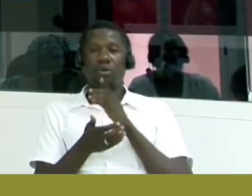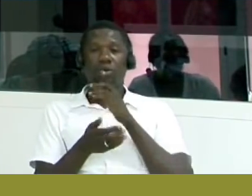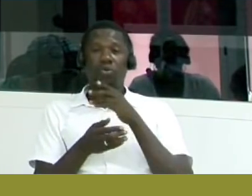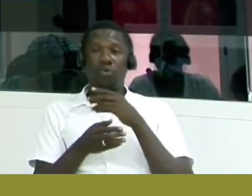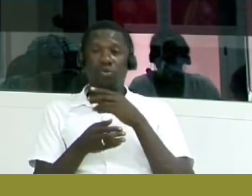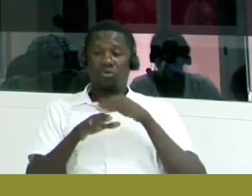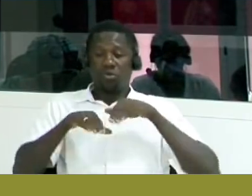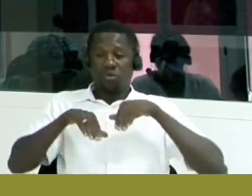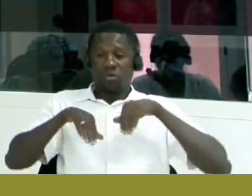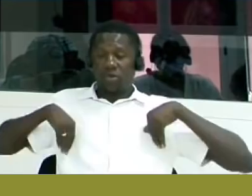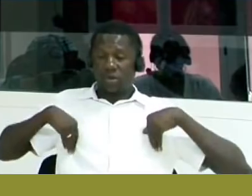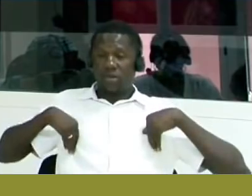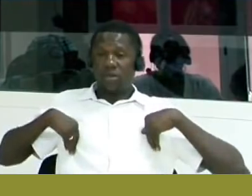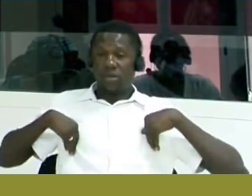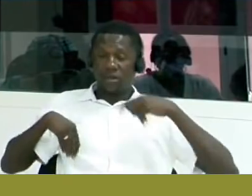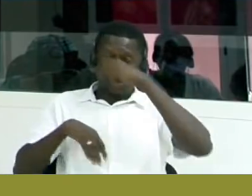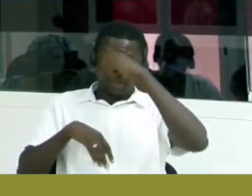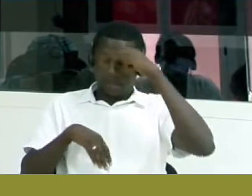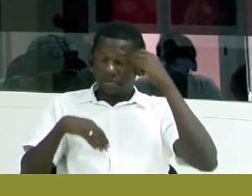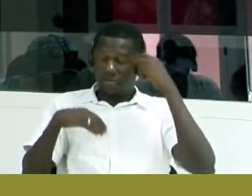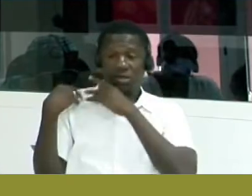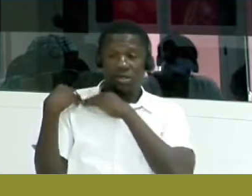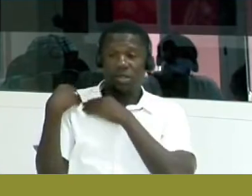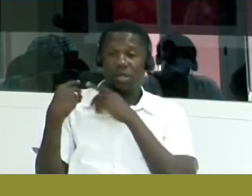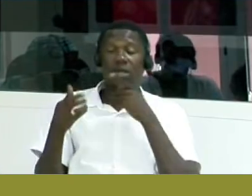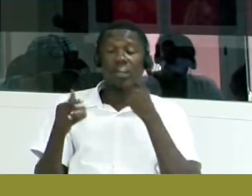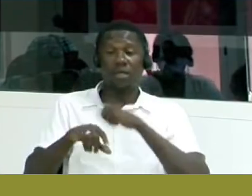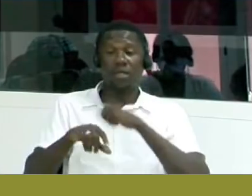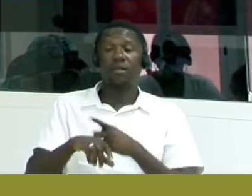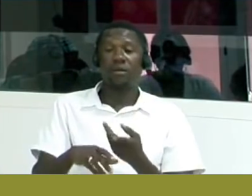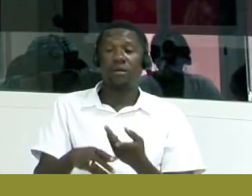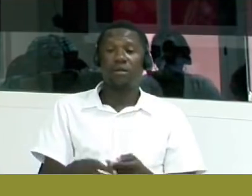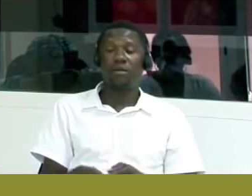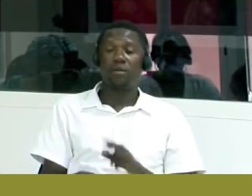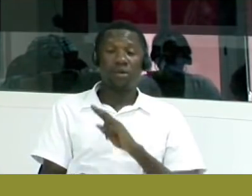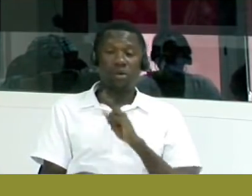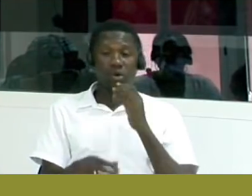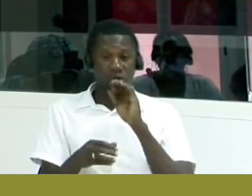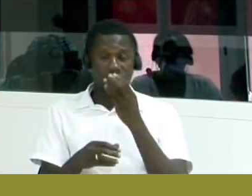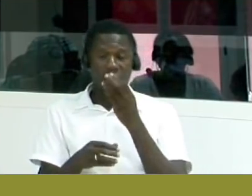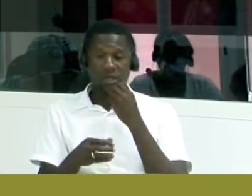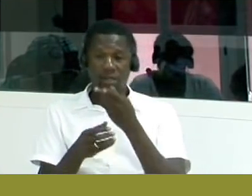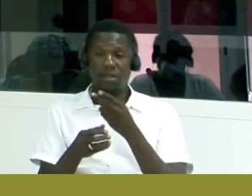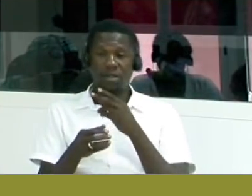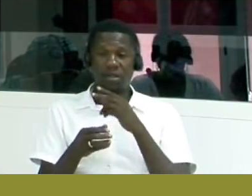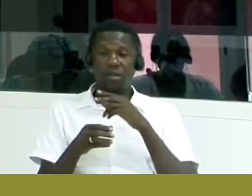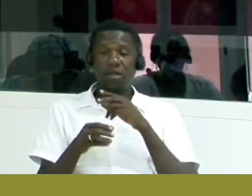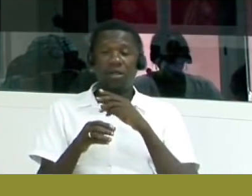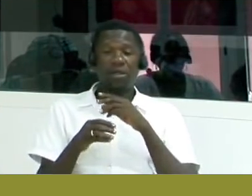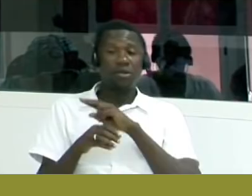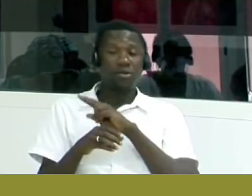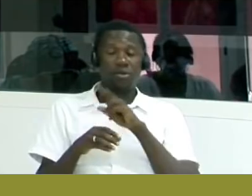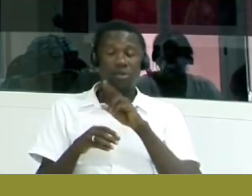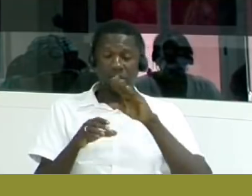the operation at that point. I would not call it disown, but I did not want to get involved because they would have put it all on me.